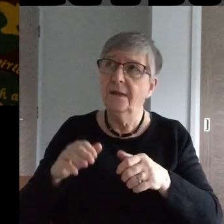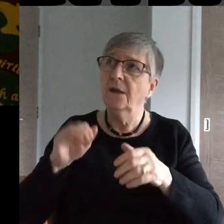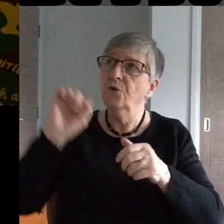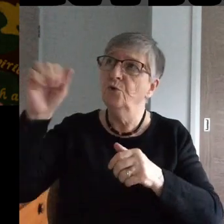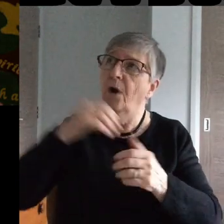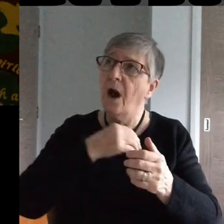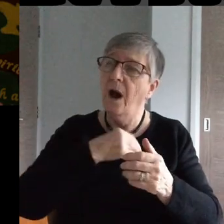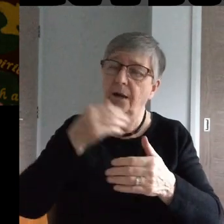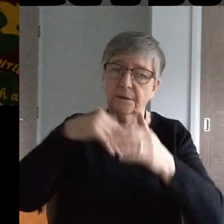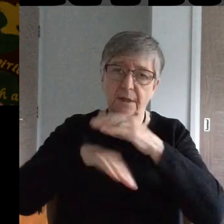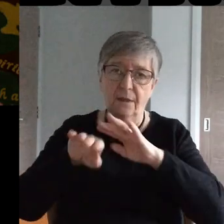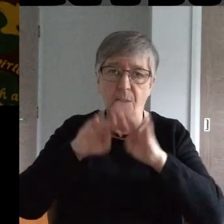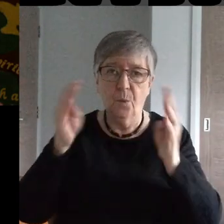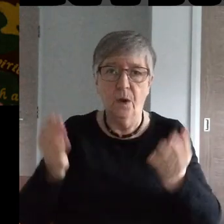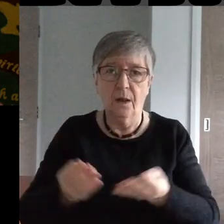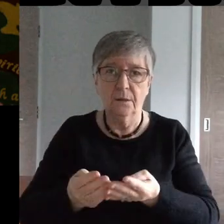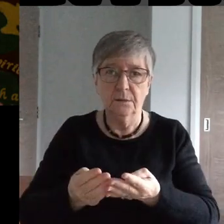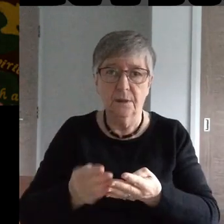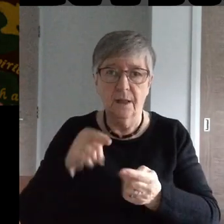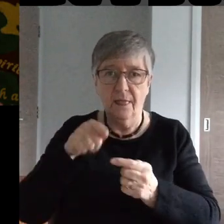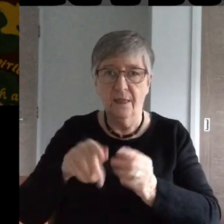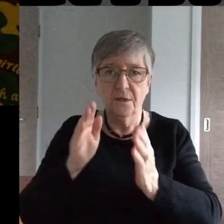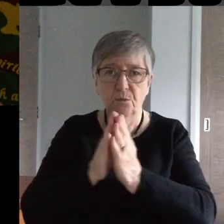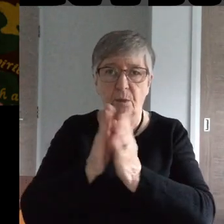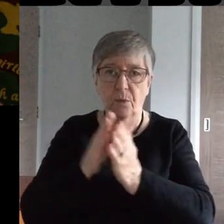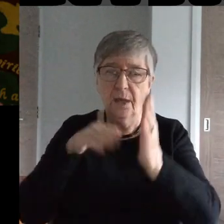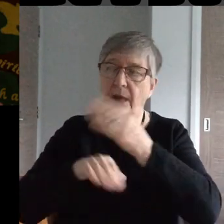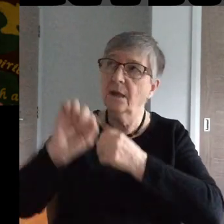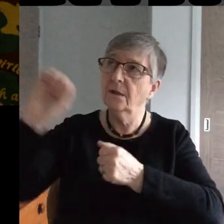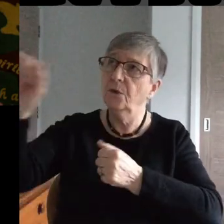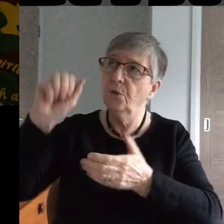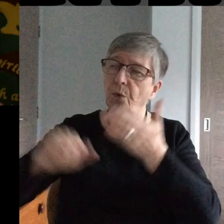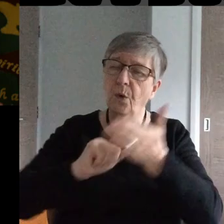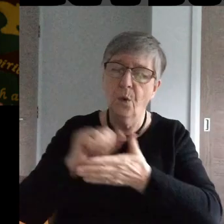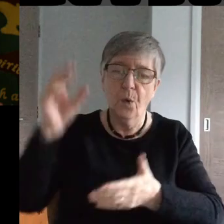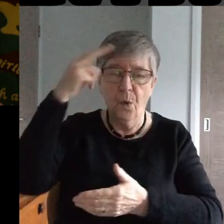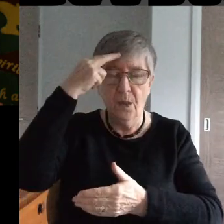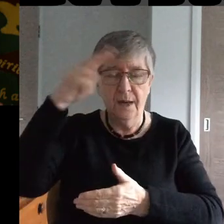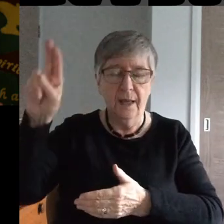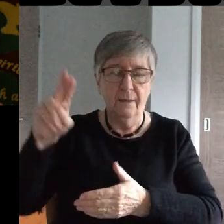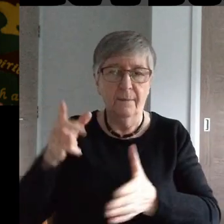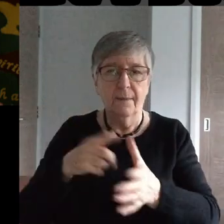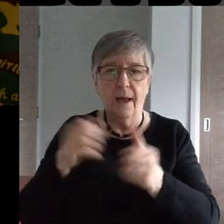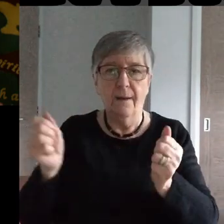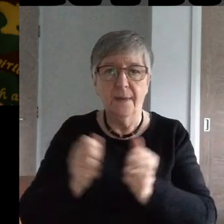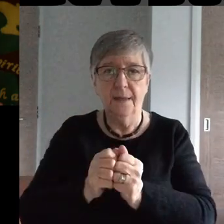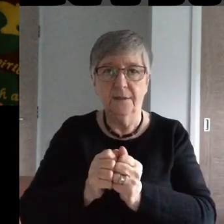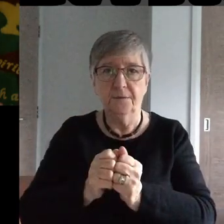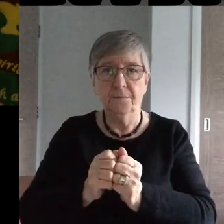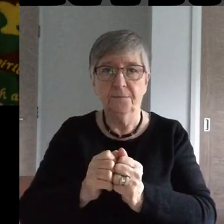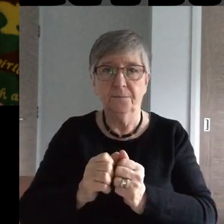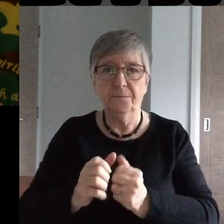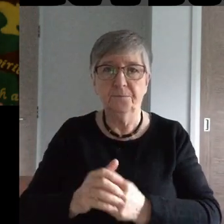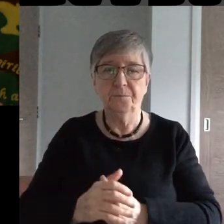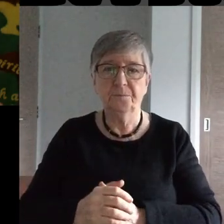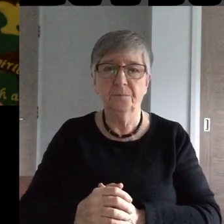in the world. This we pray in your holy name. Amen.